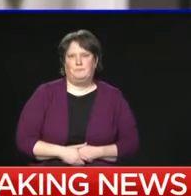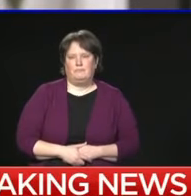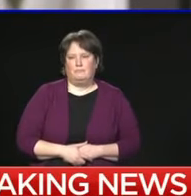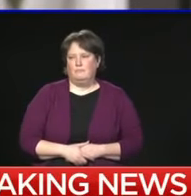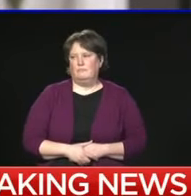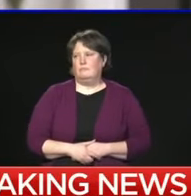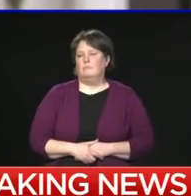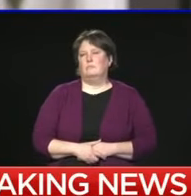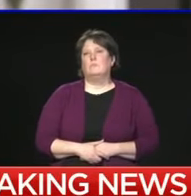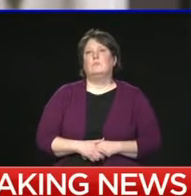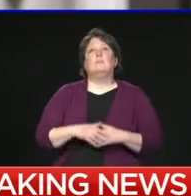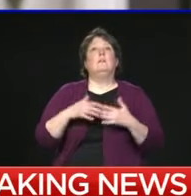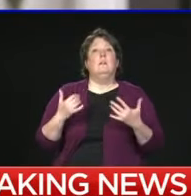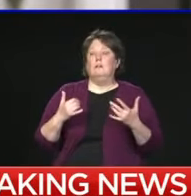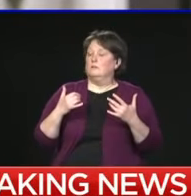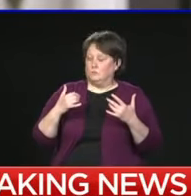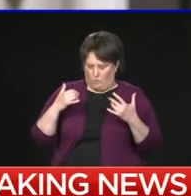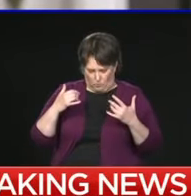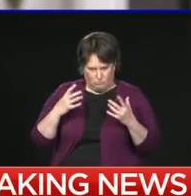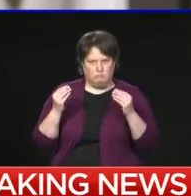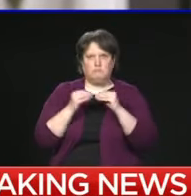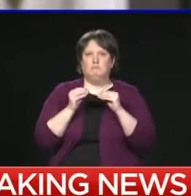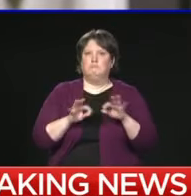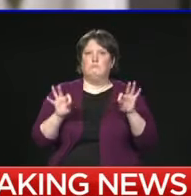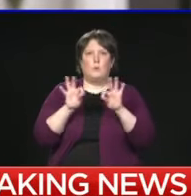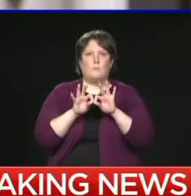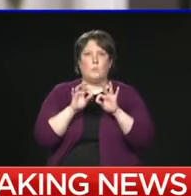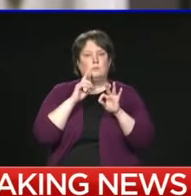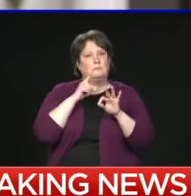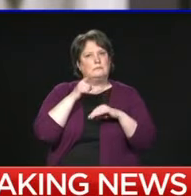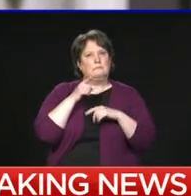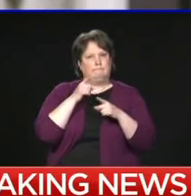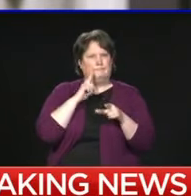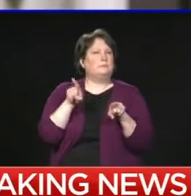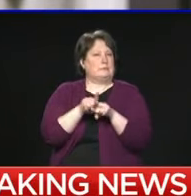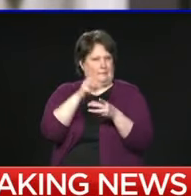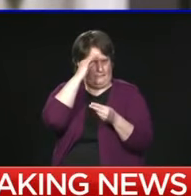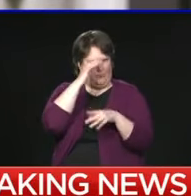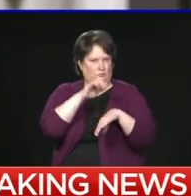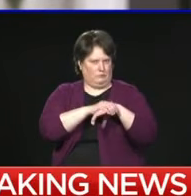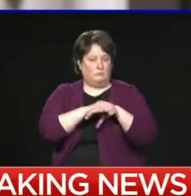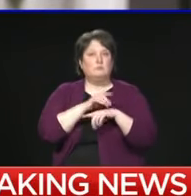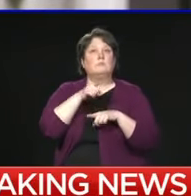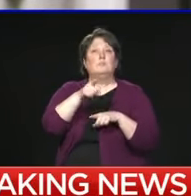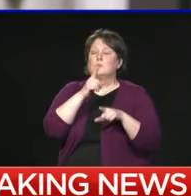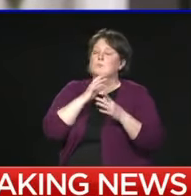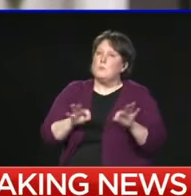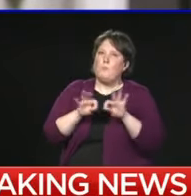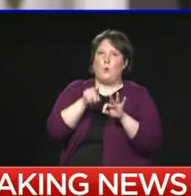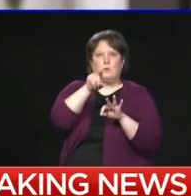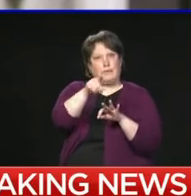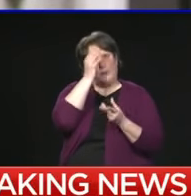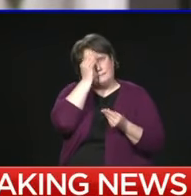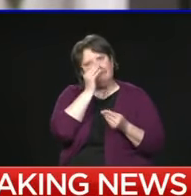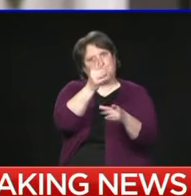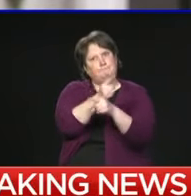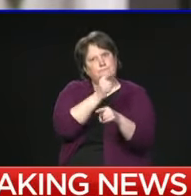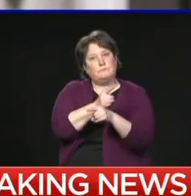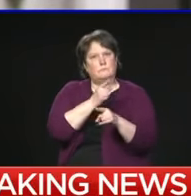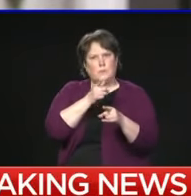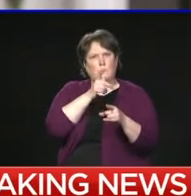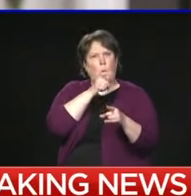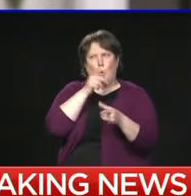now, it's more important than ever that Canadians have access to the latest news and information. To ensure that journalists